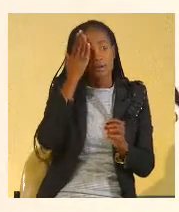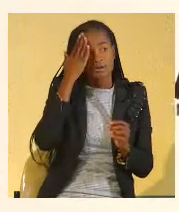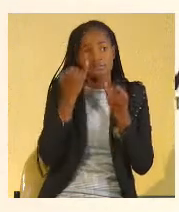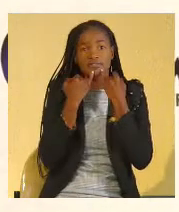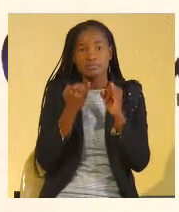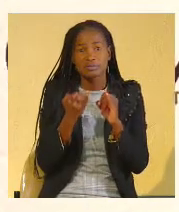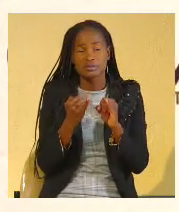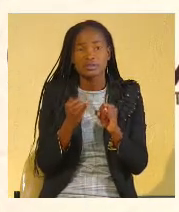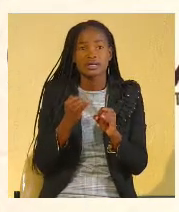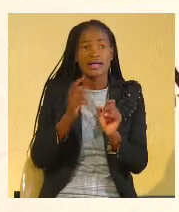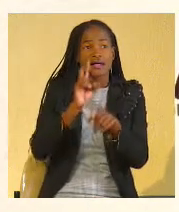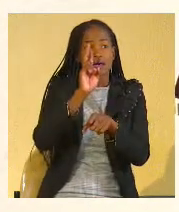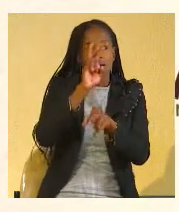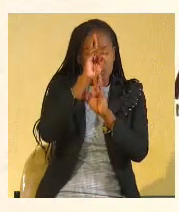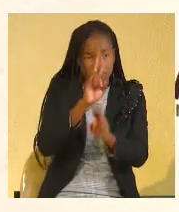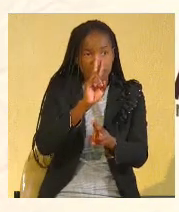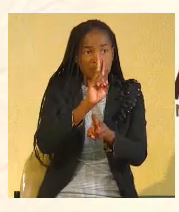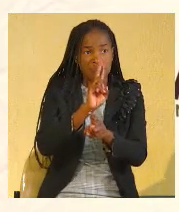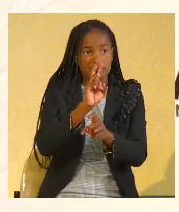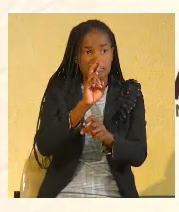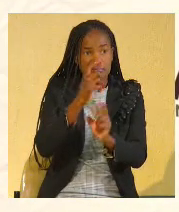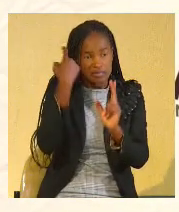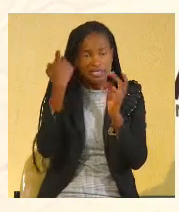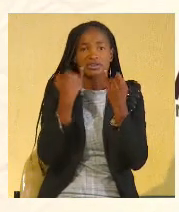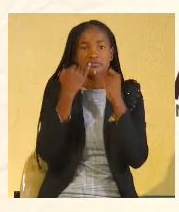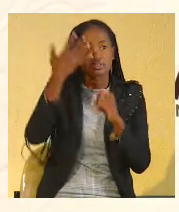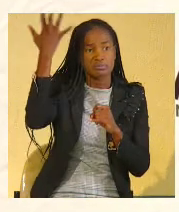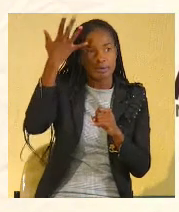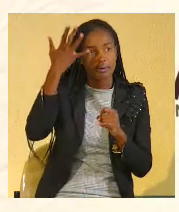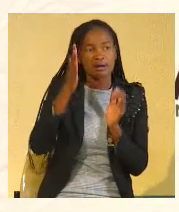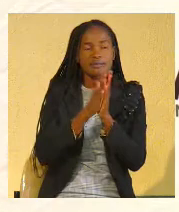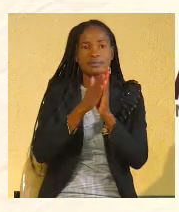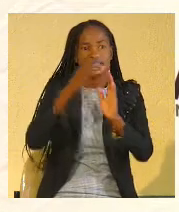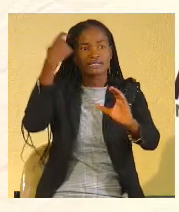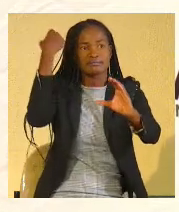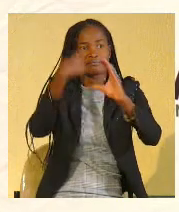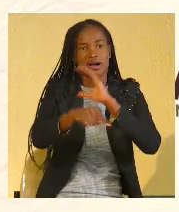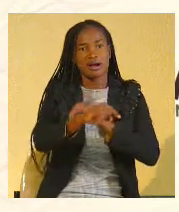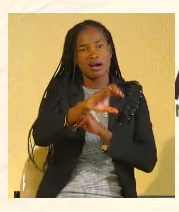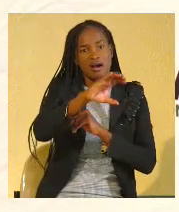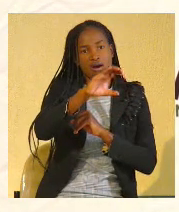about cabinet decisions at the briefing made here, please do not hesitate to email us at